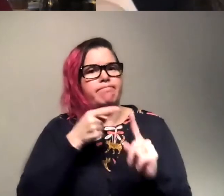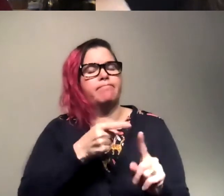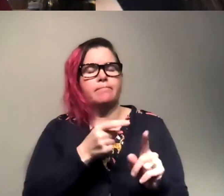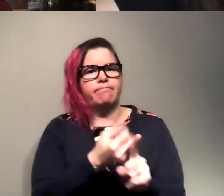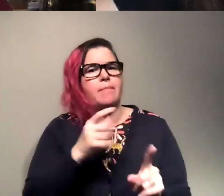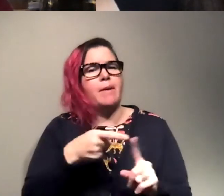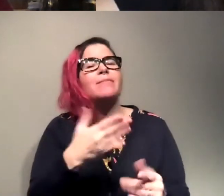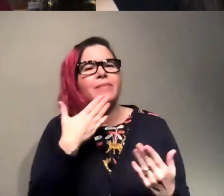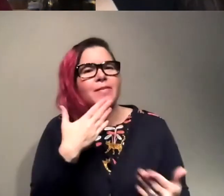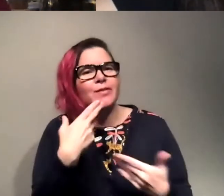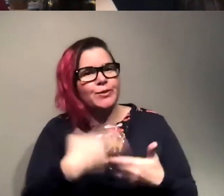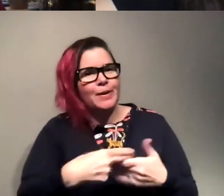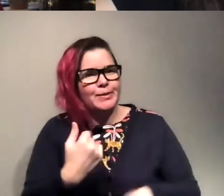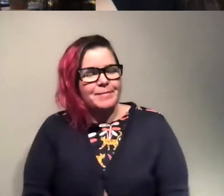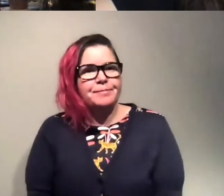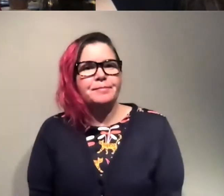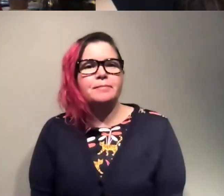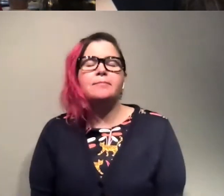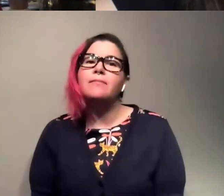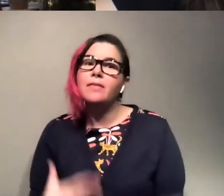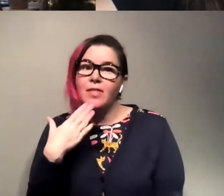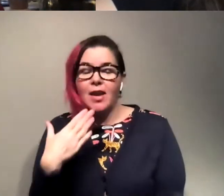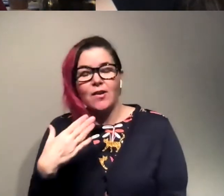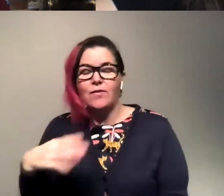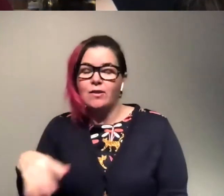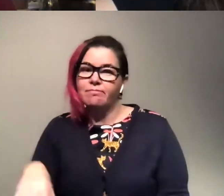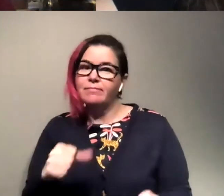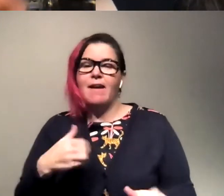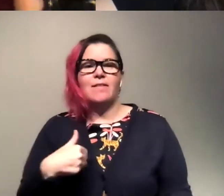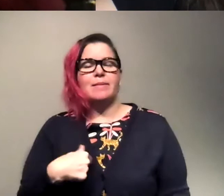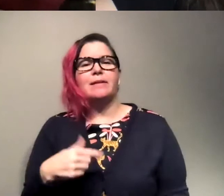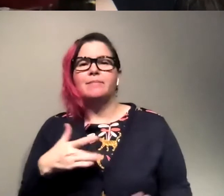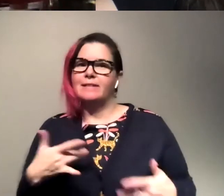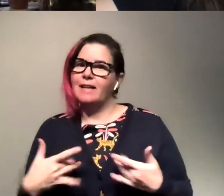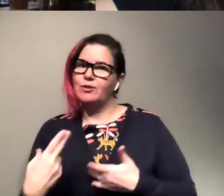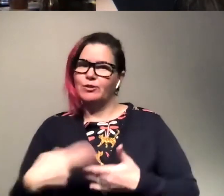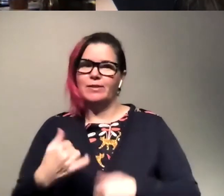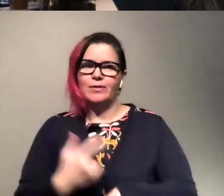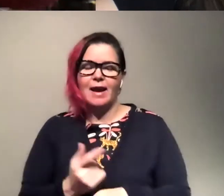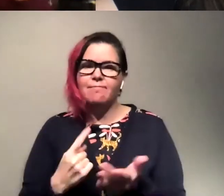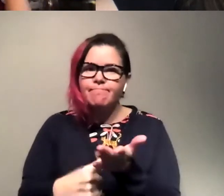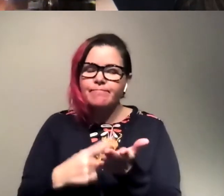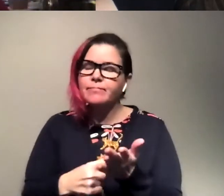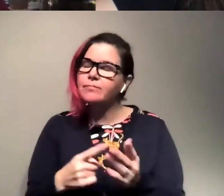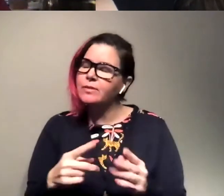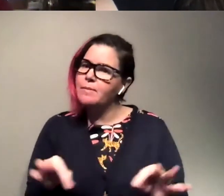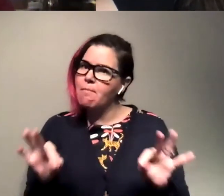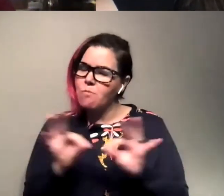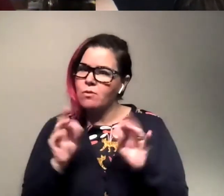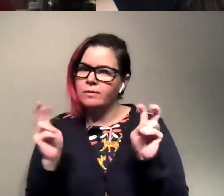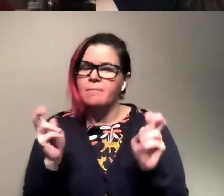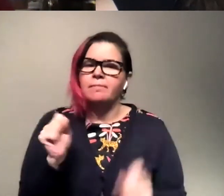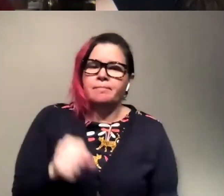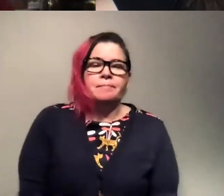thank you so much for joining us. Thank you so much for having me. I'm really excited to be here and talk to you about a very important topic